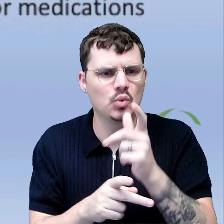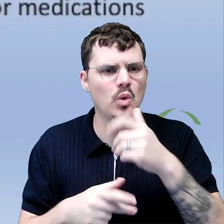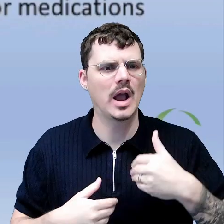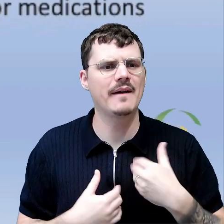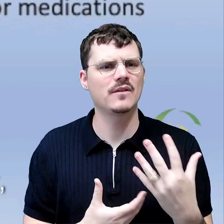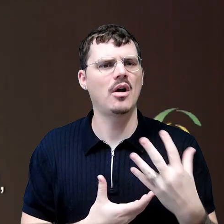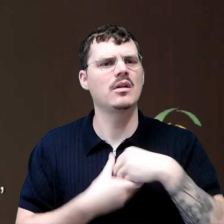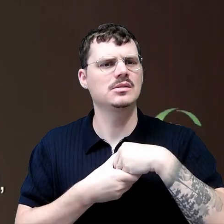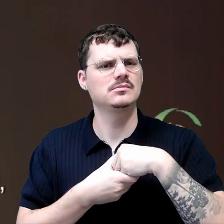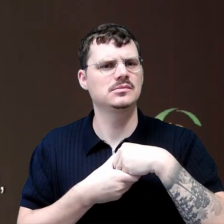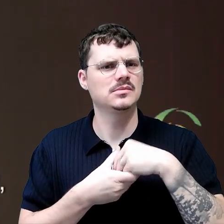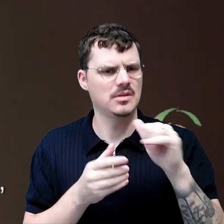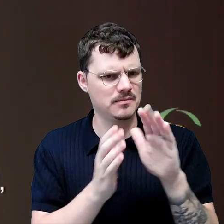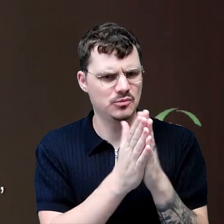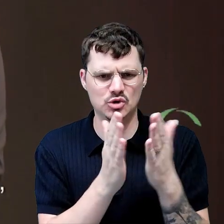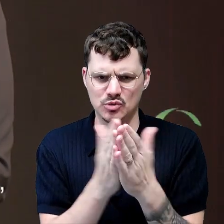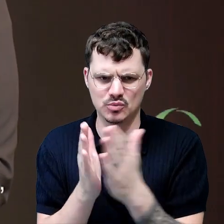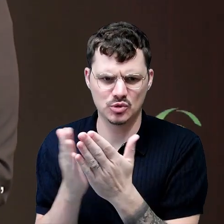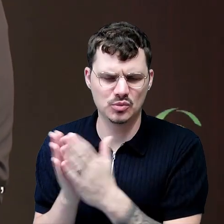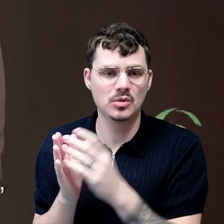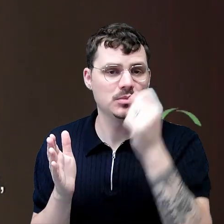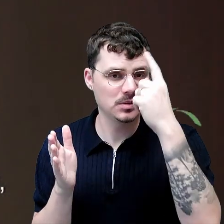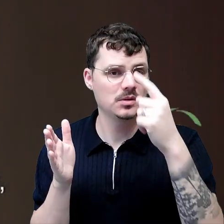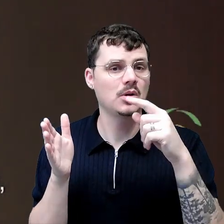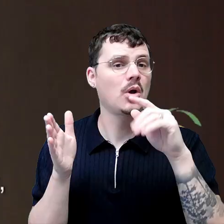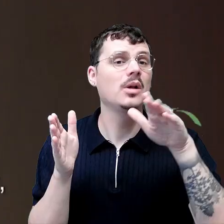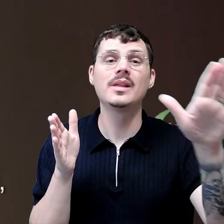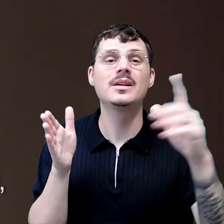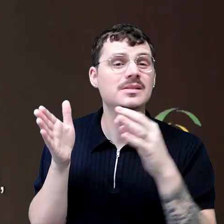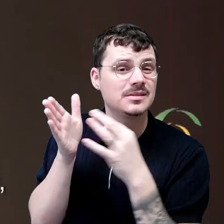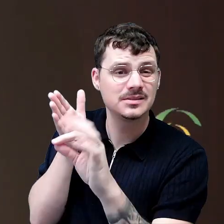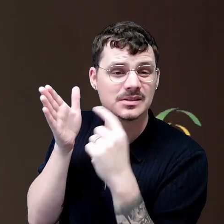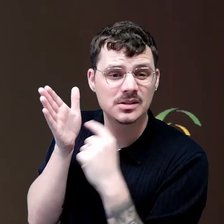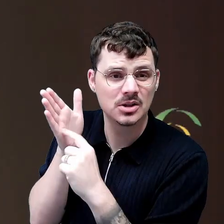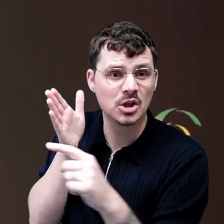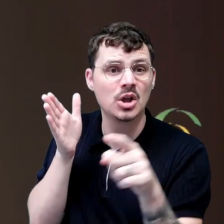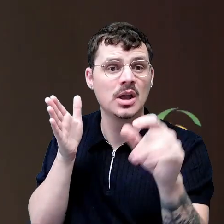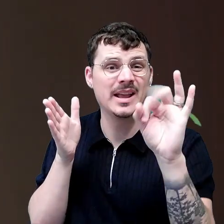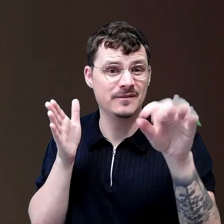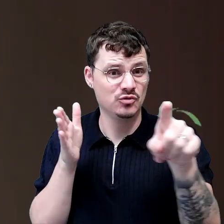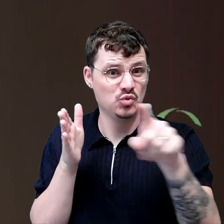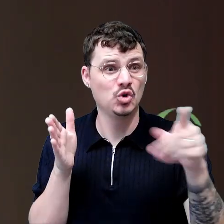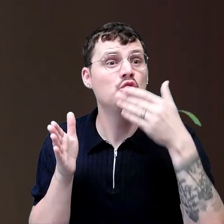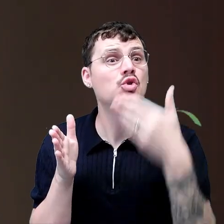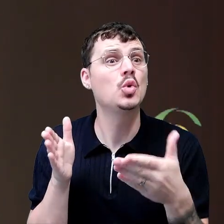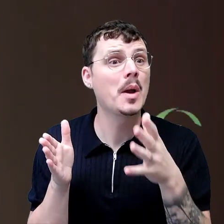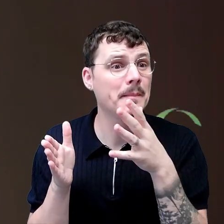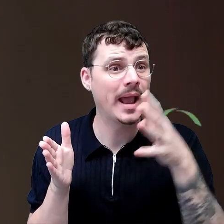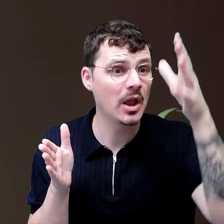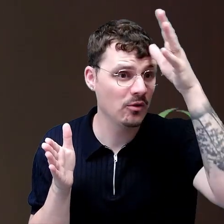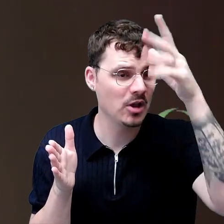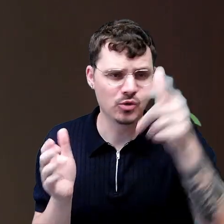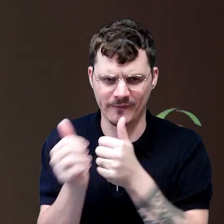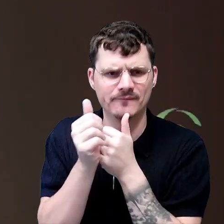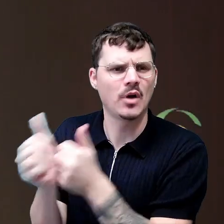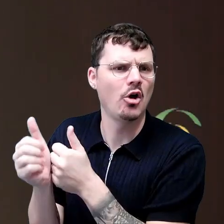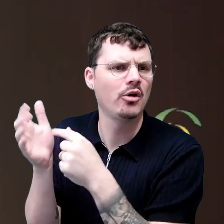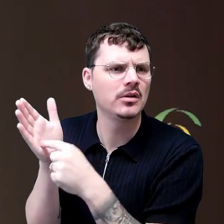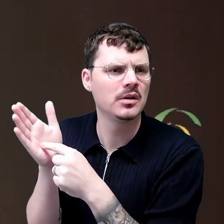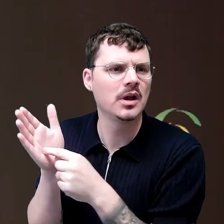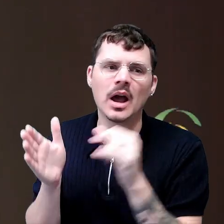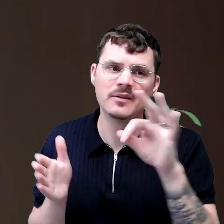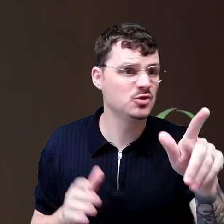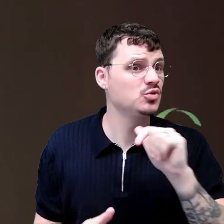autism. And the subtext is, if you're a good parent, you will do this. If you don't do this, you're a